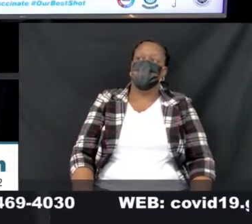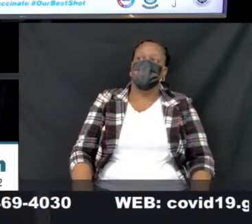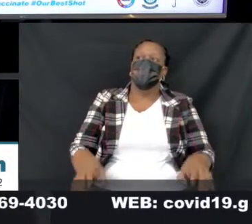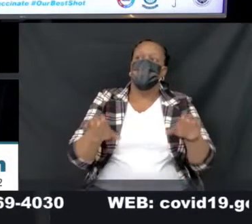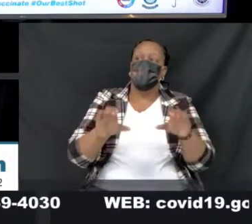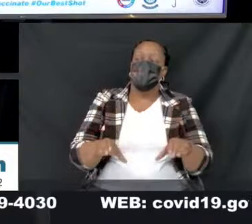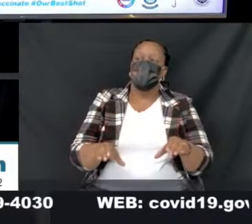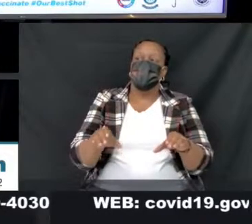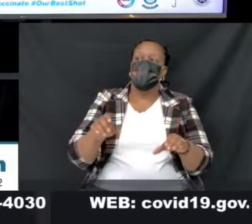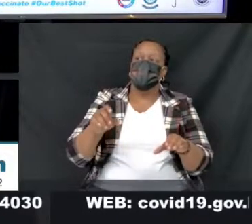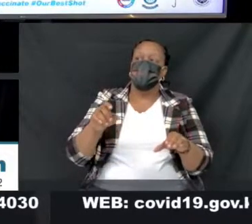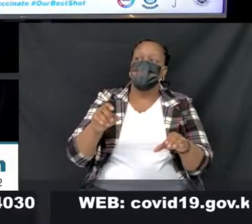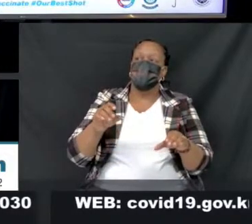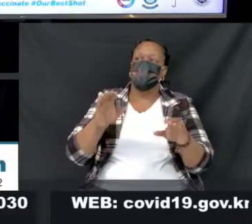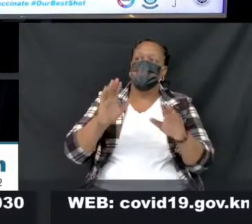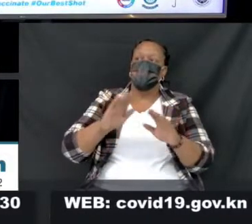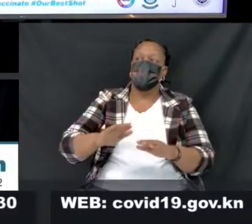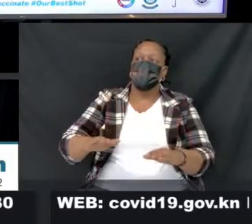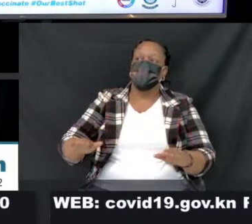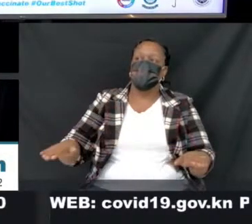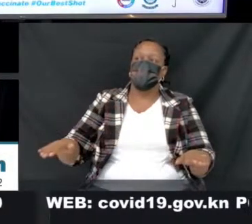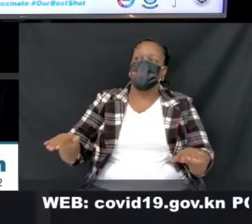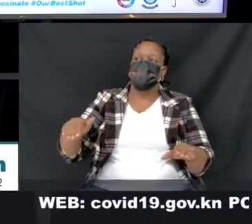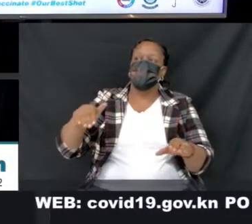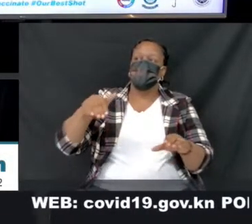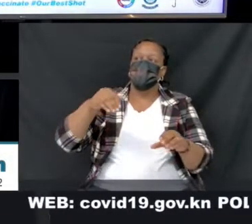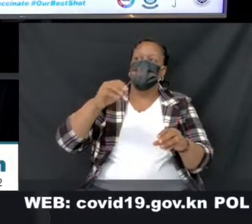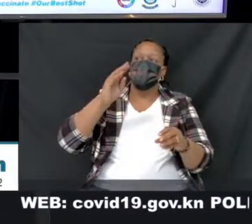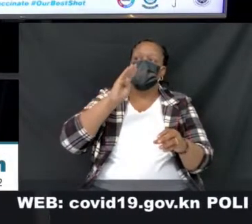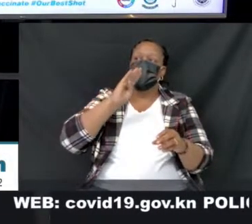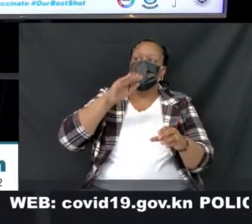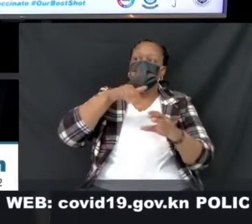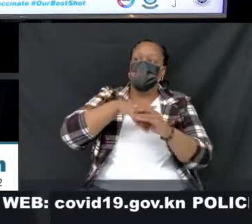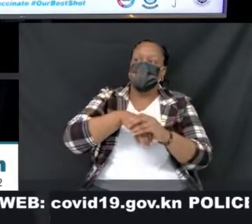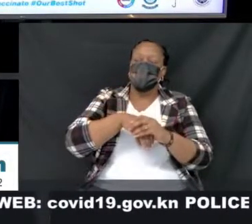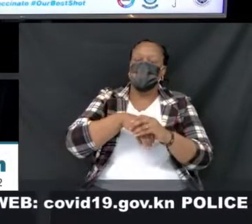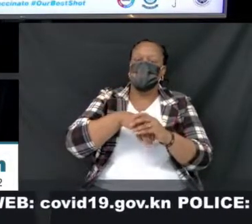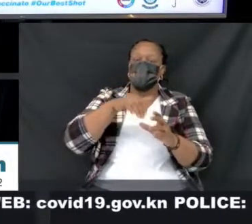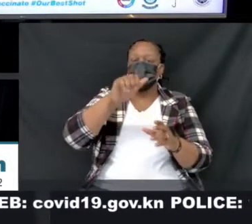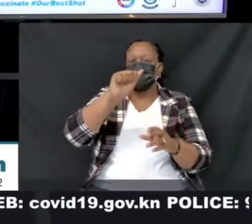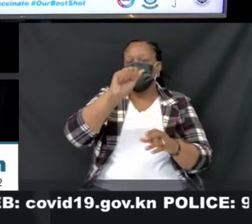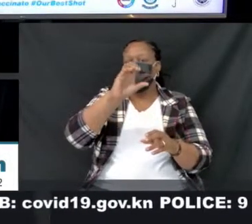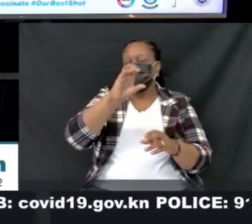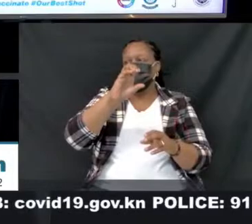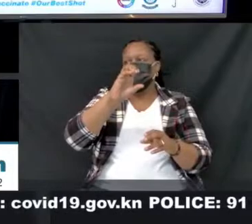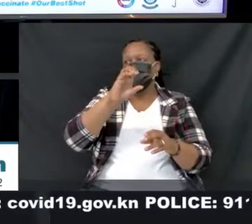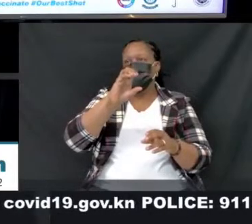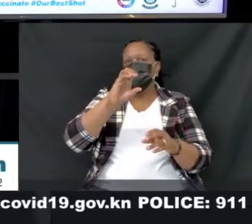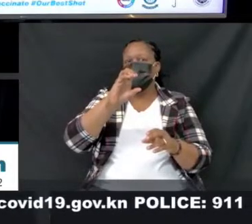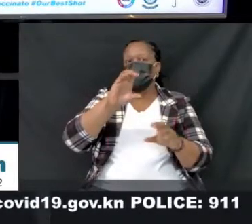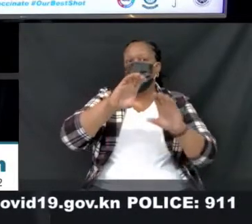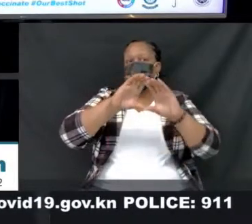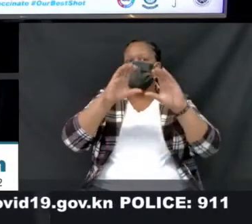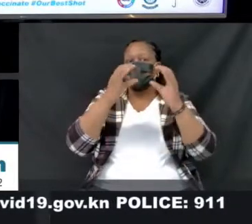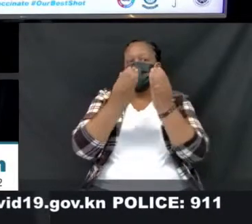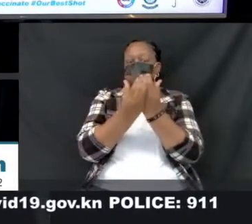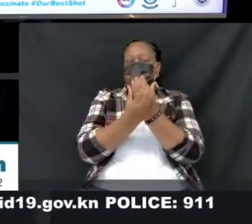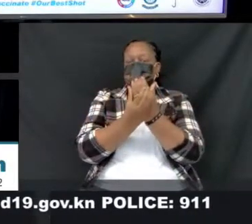that children be in air-conditioned classrooms with masks at this time?